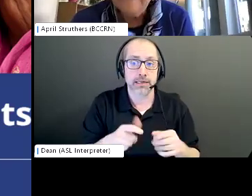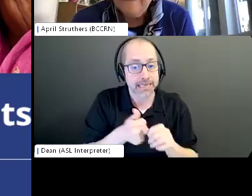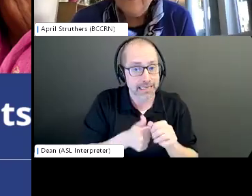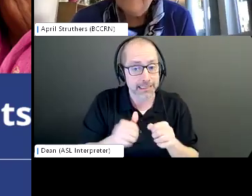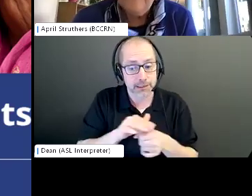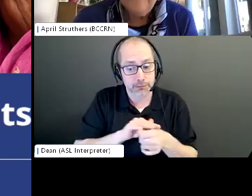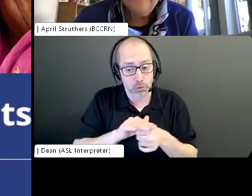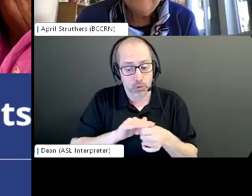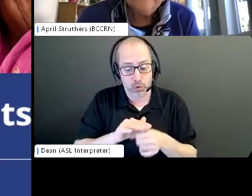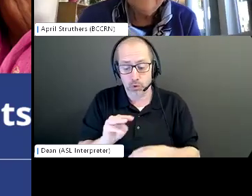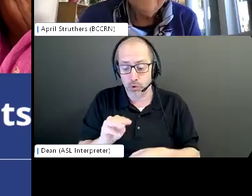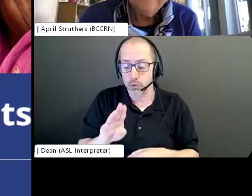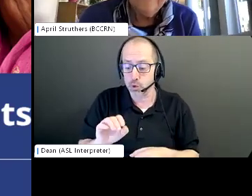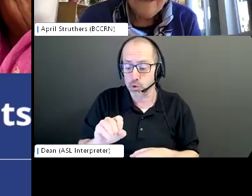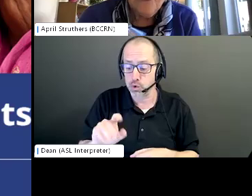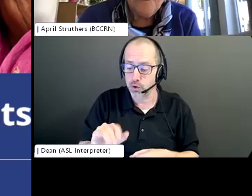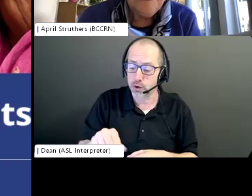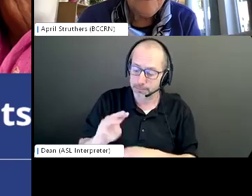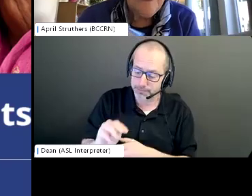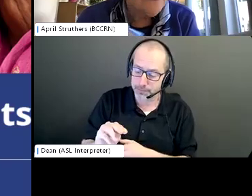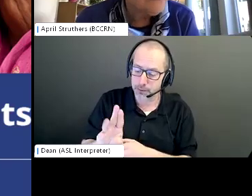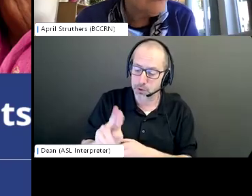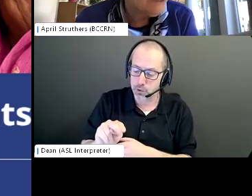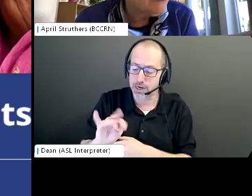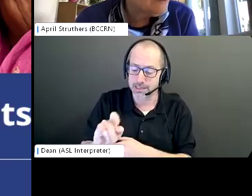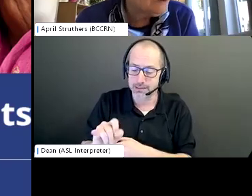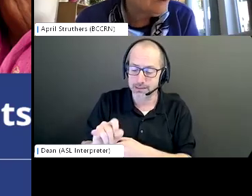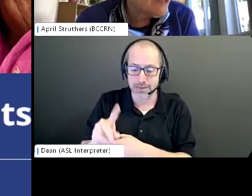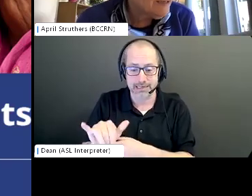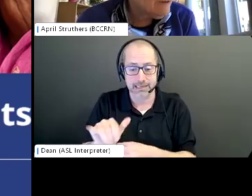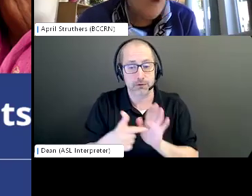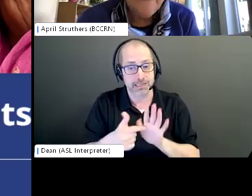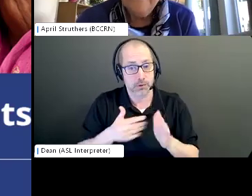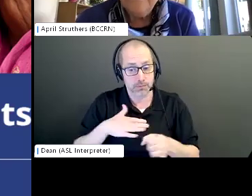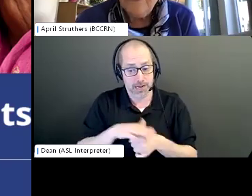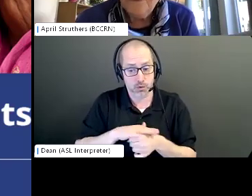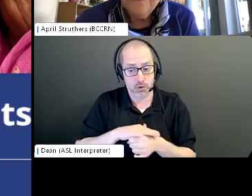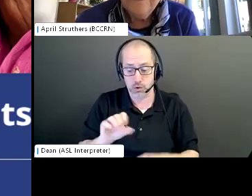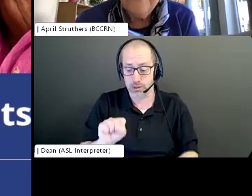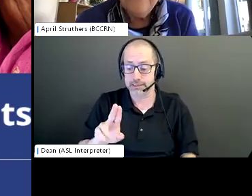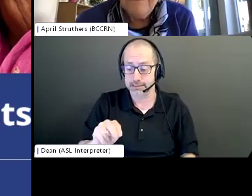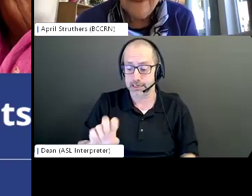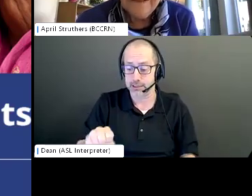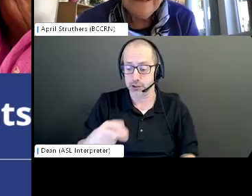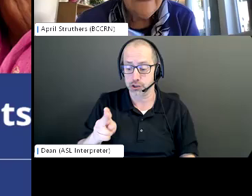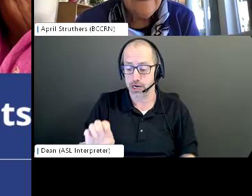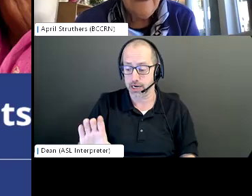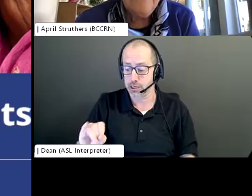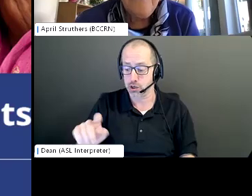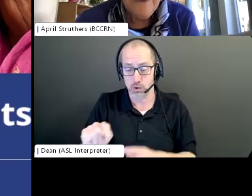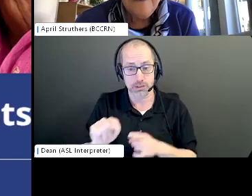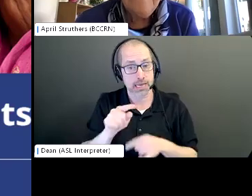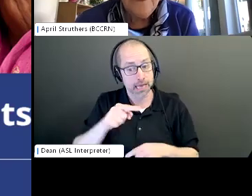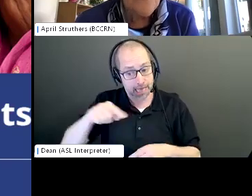have an example of my local municipality on the Sunshine Coast wanting to know the numbers